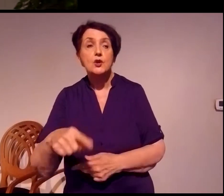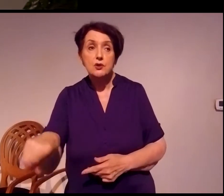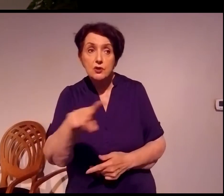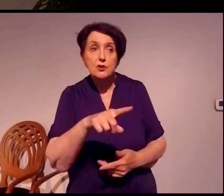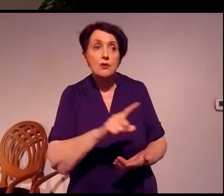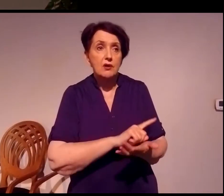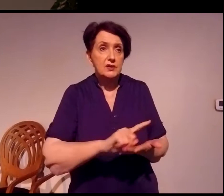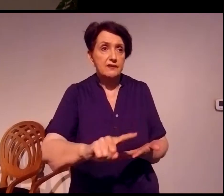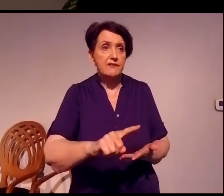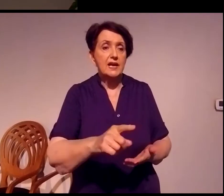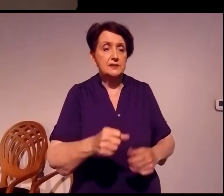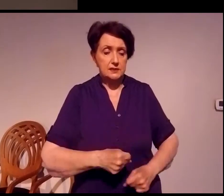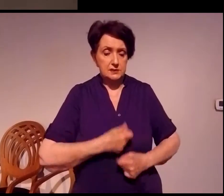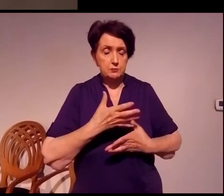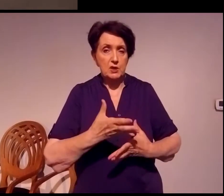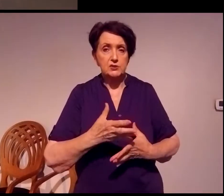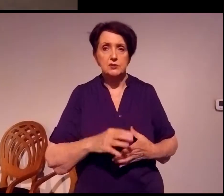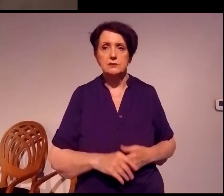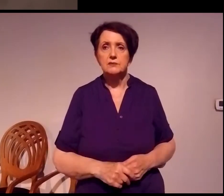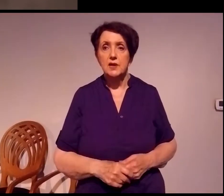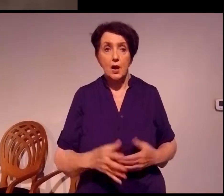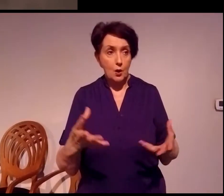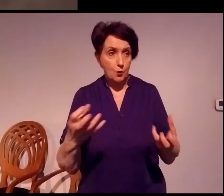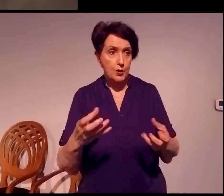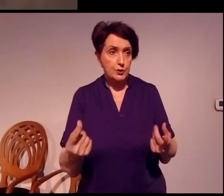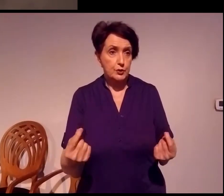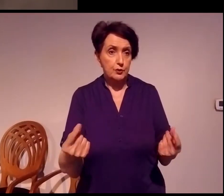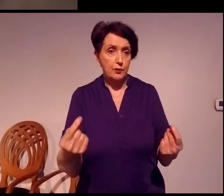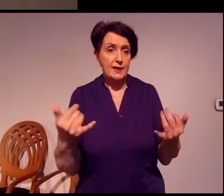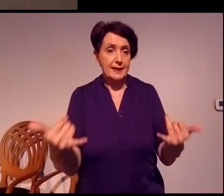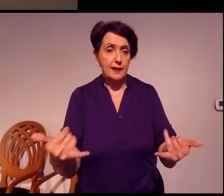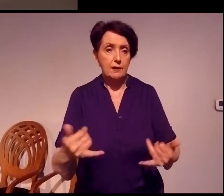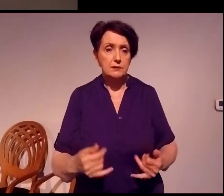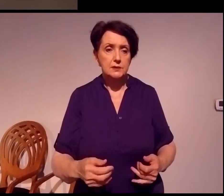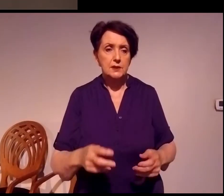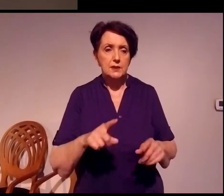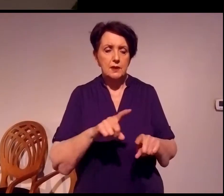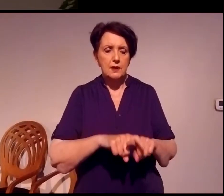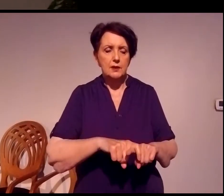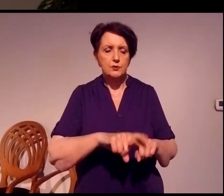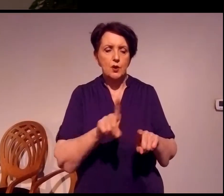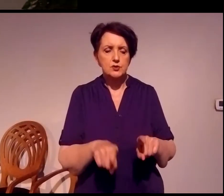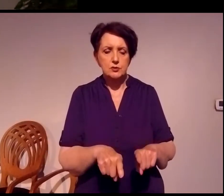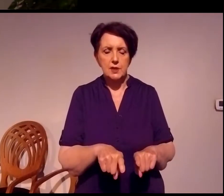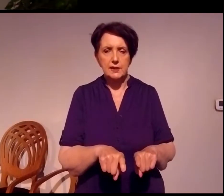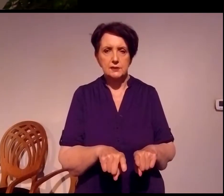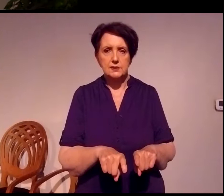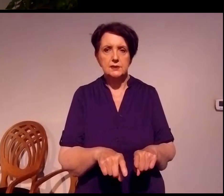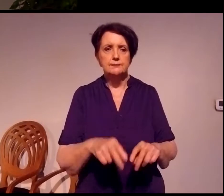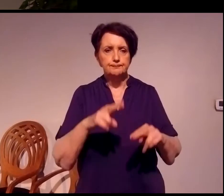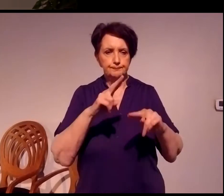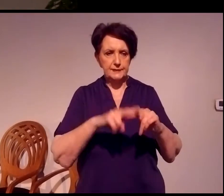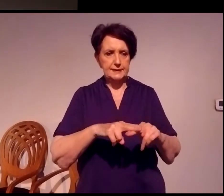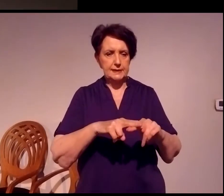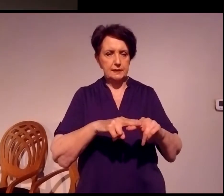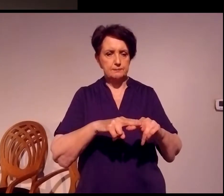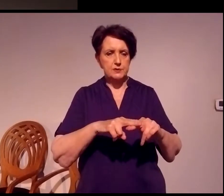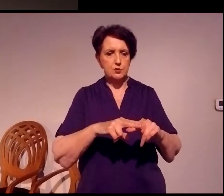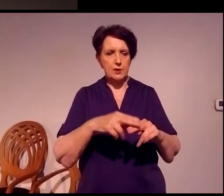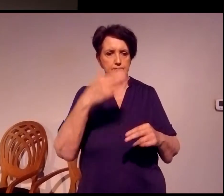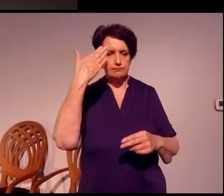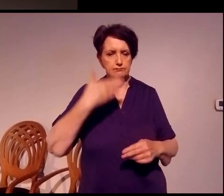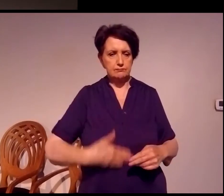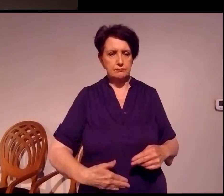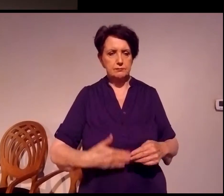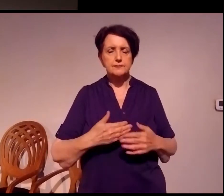expression. What I would like for you to do in this moment is to uncross your legs and your arms and sit in your seat, sit back in your seat.